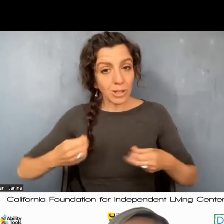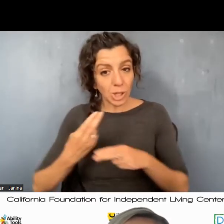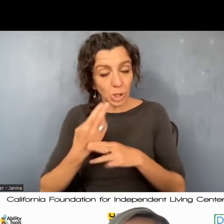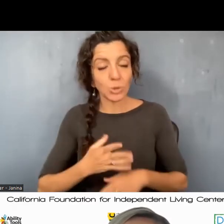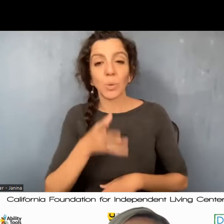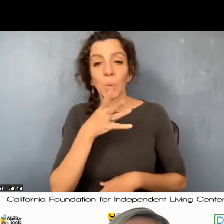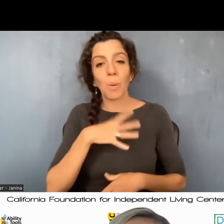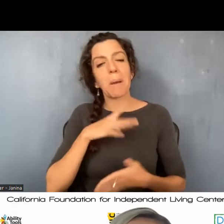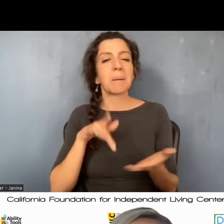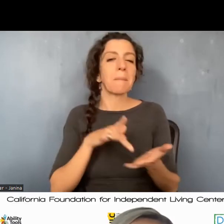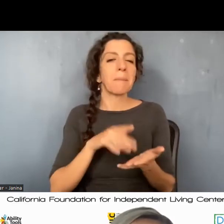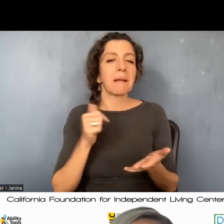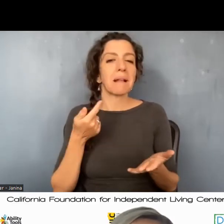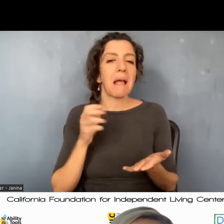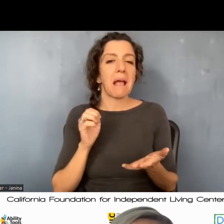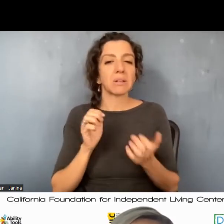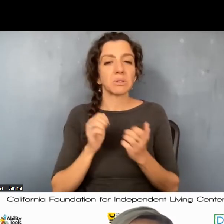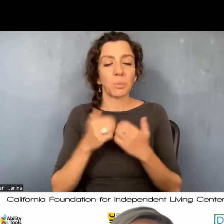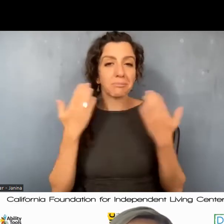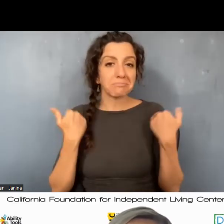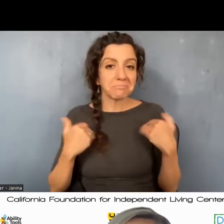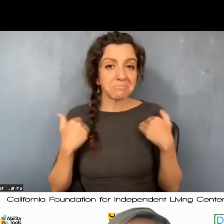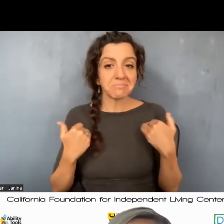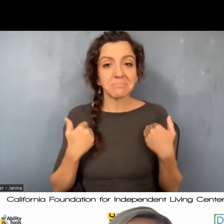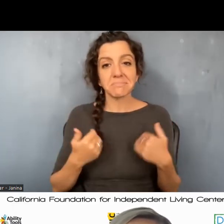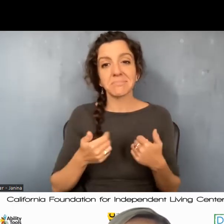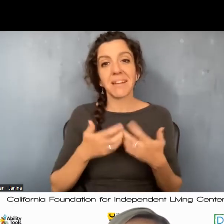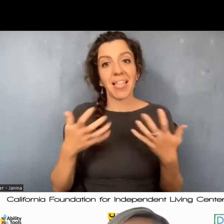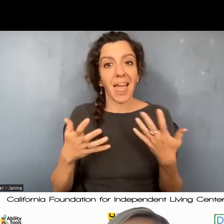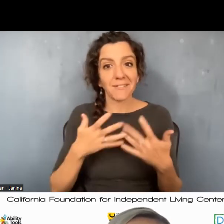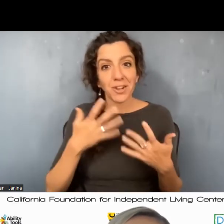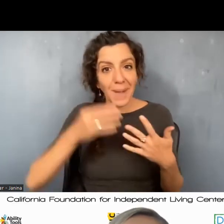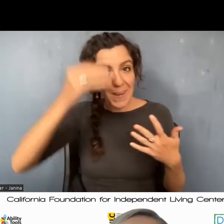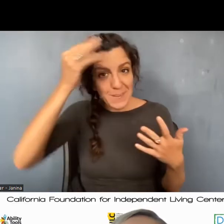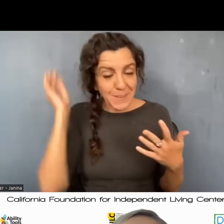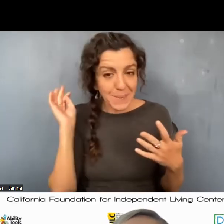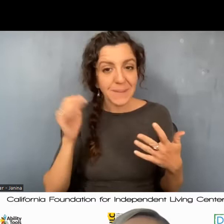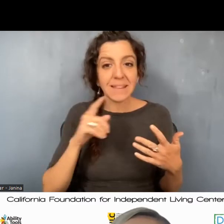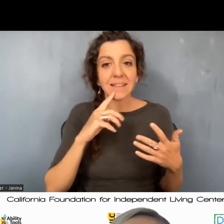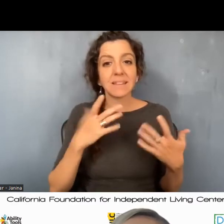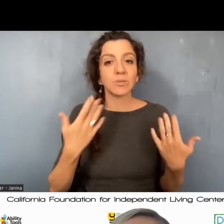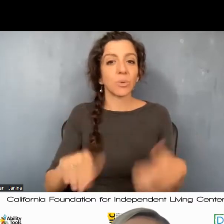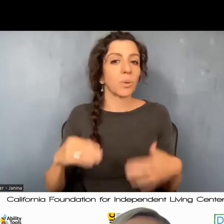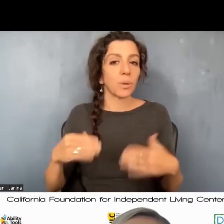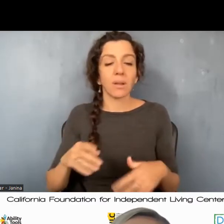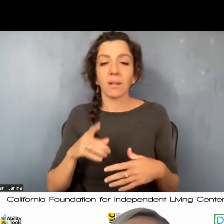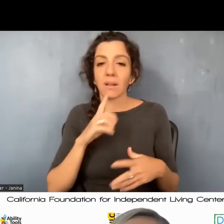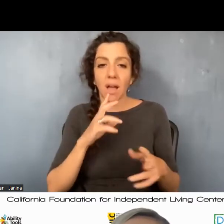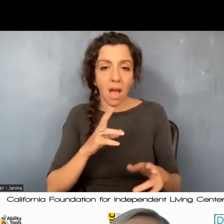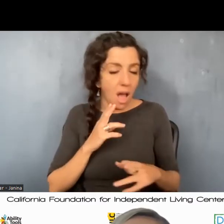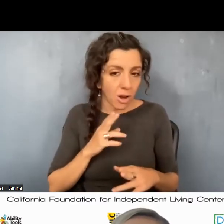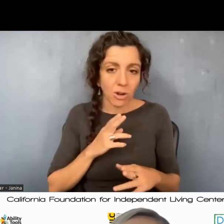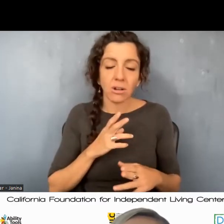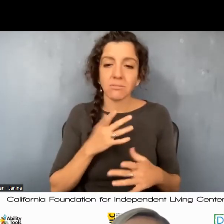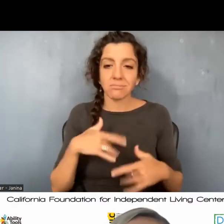woman, middle-aged with shoulder-length hair with lots of gray in it. It's been an absolute pleasure to be a